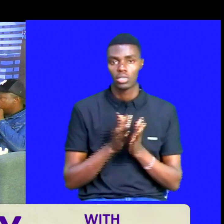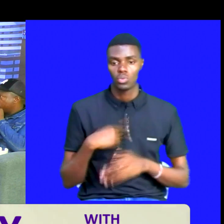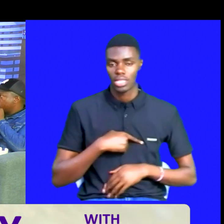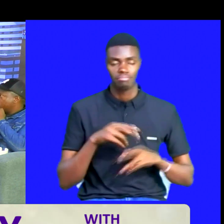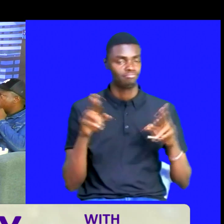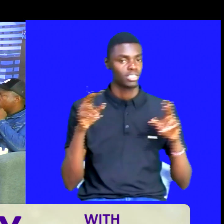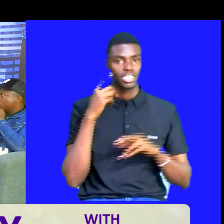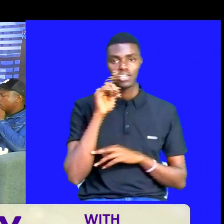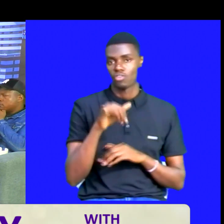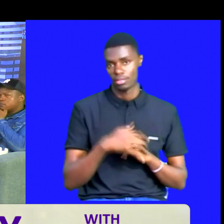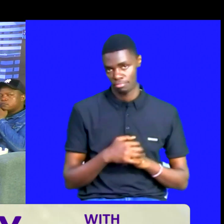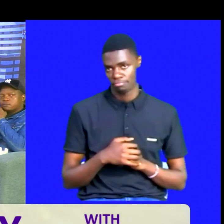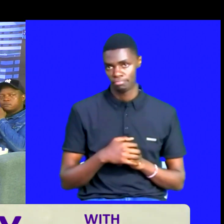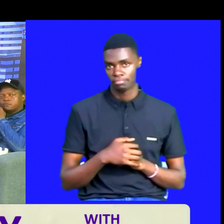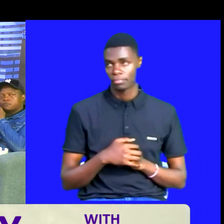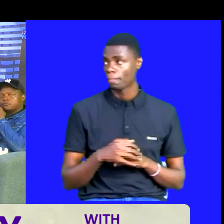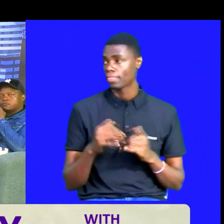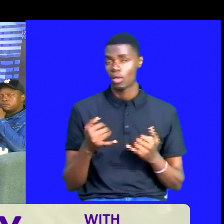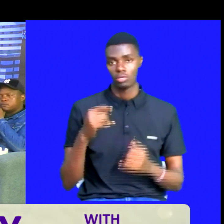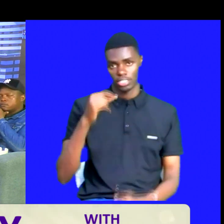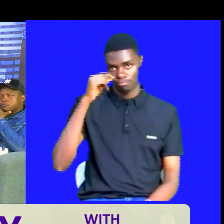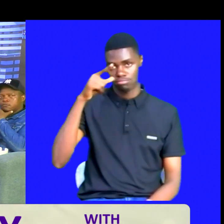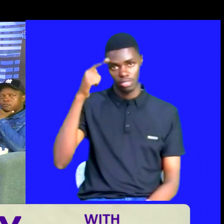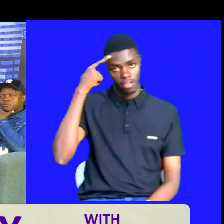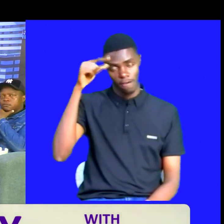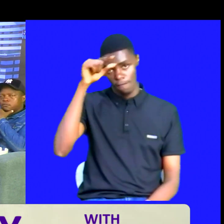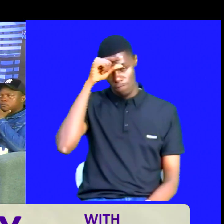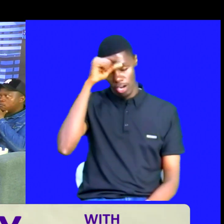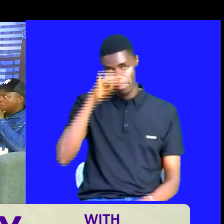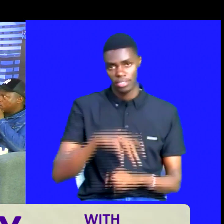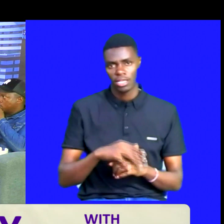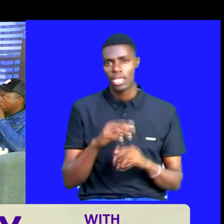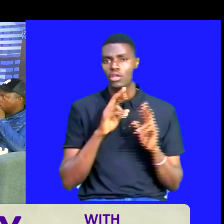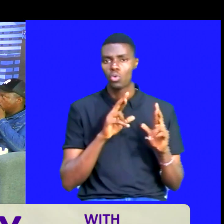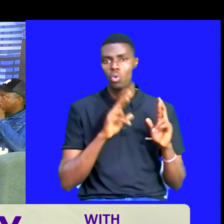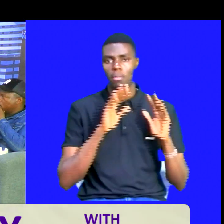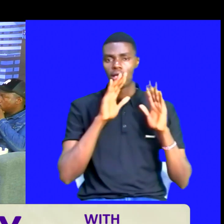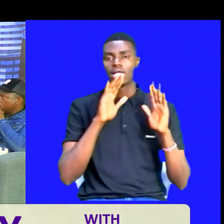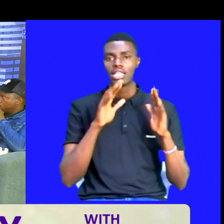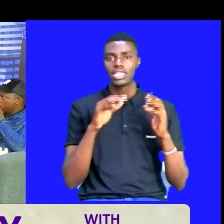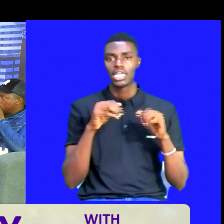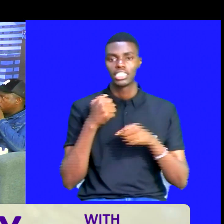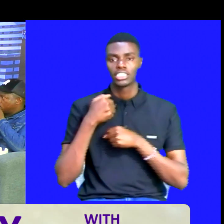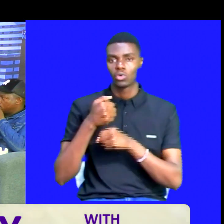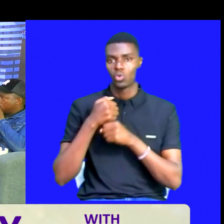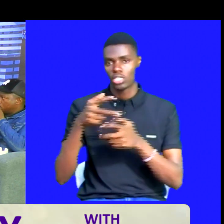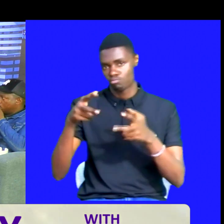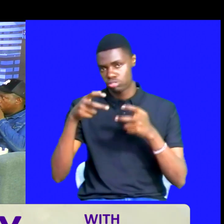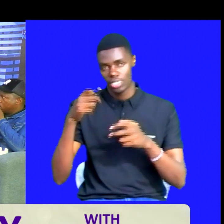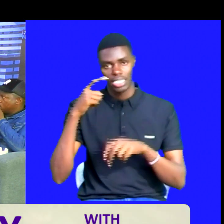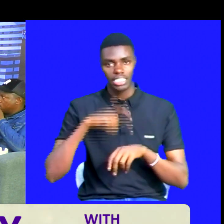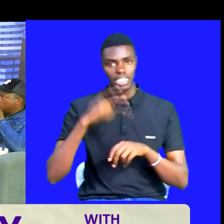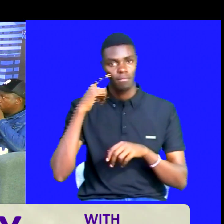for that. All right. Yes. Definitely, it is a wake-up call to the government, and I hope the relevant stakeholders are getting this, because it's time for